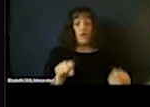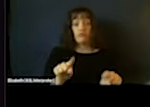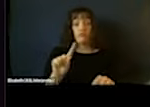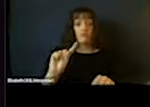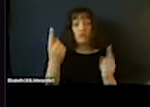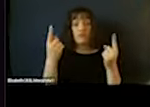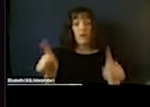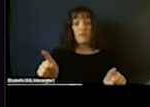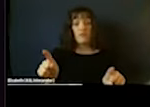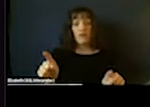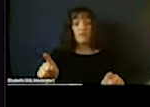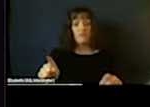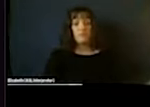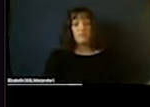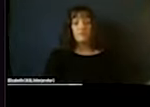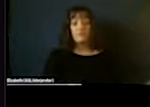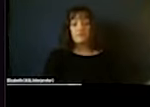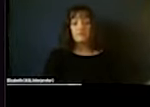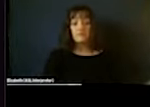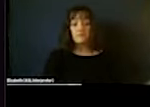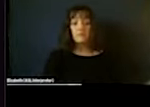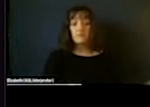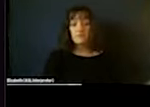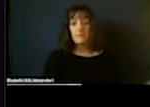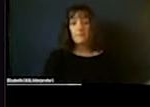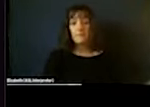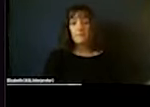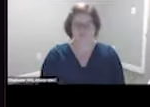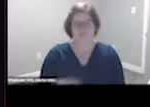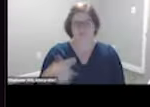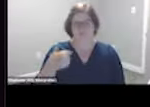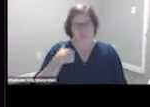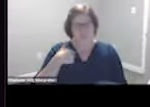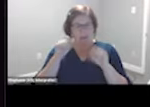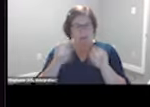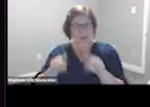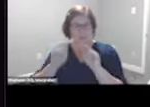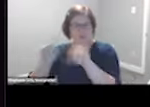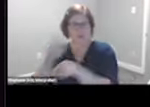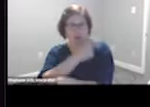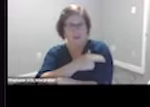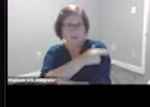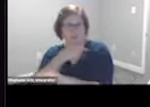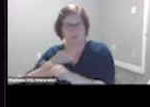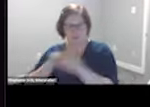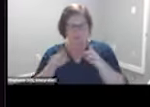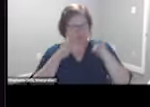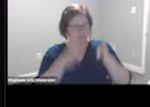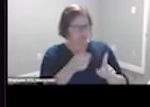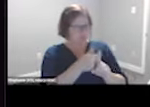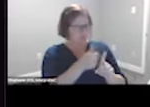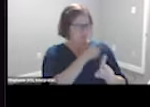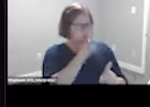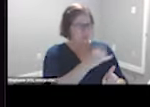hospital, but the person who has really sick in North Korea, they cannot go to the hospital also. And then I helped one